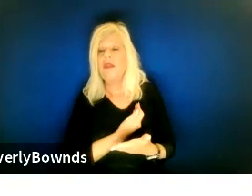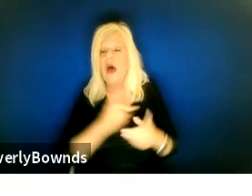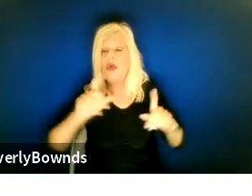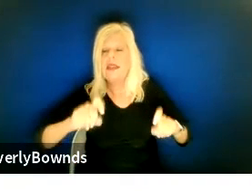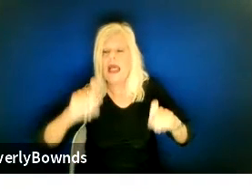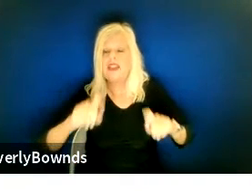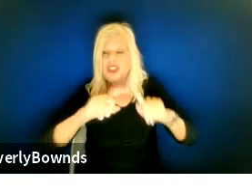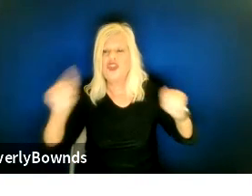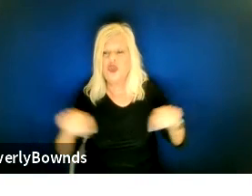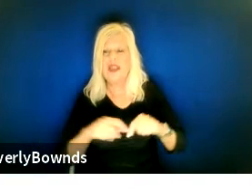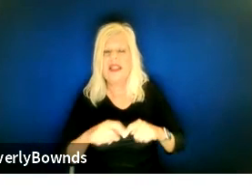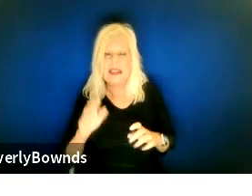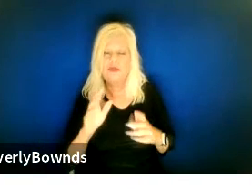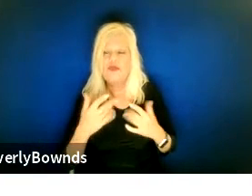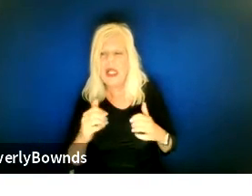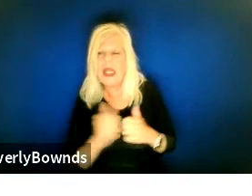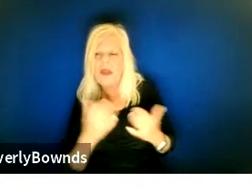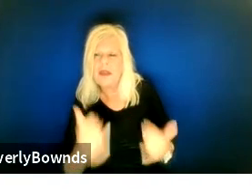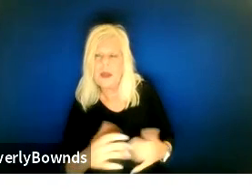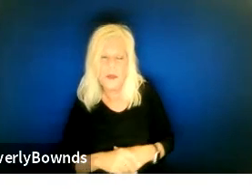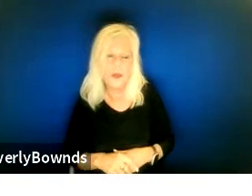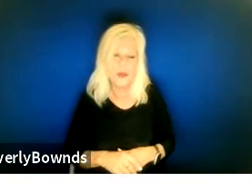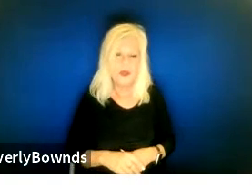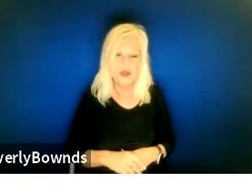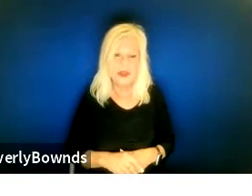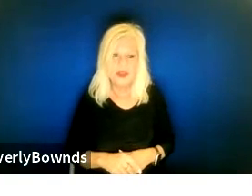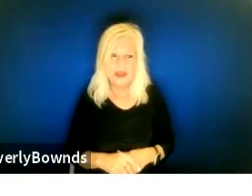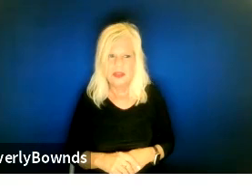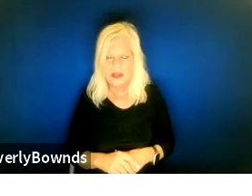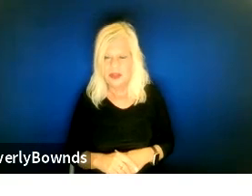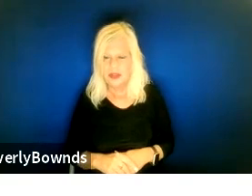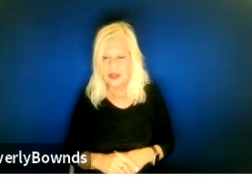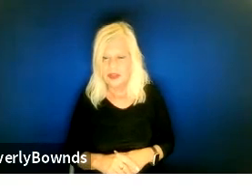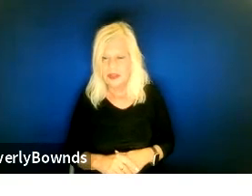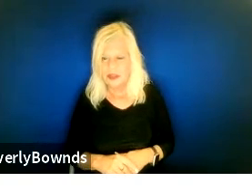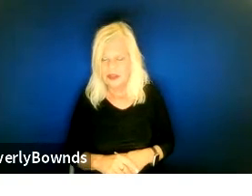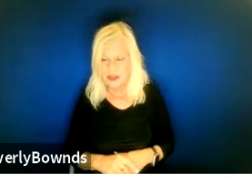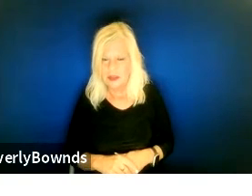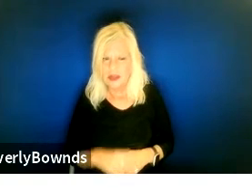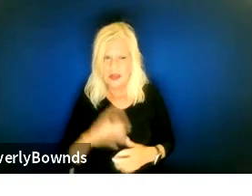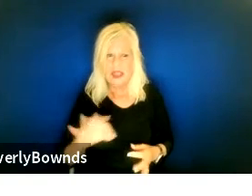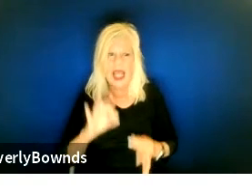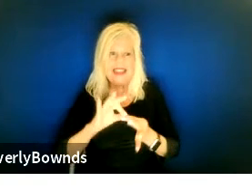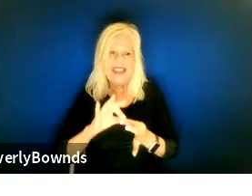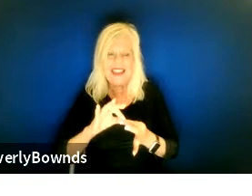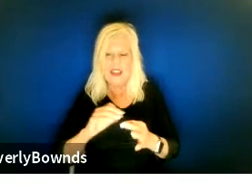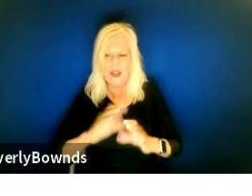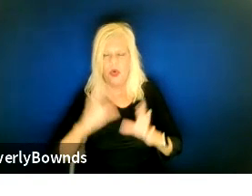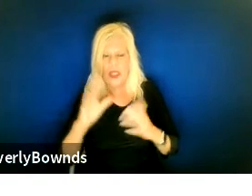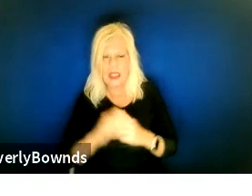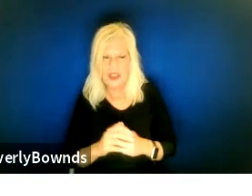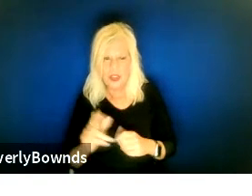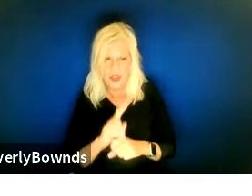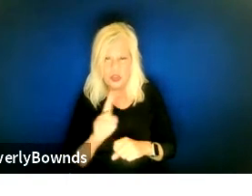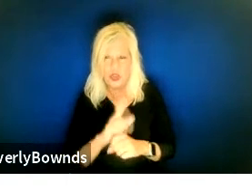are, experimenting with. This is our, the geolocation screen, wherein users will be able